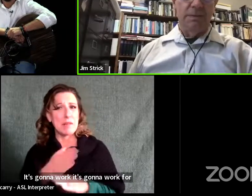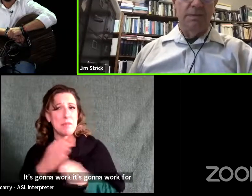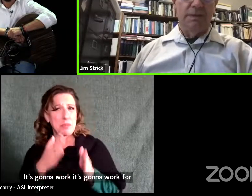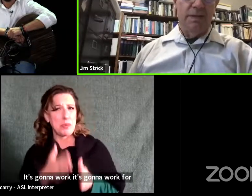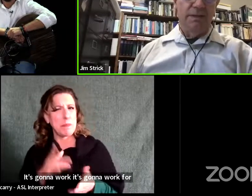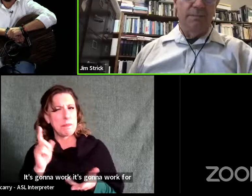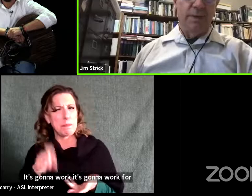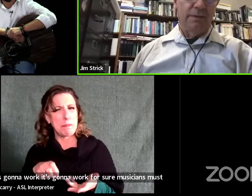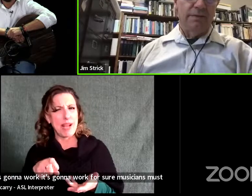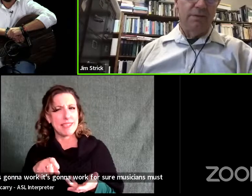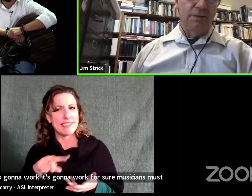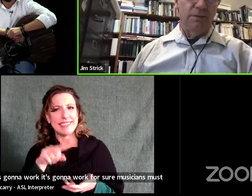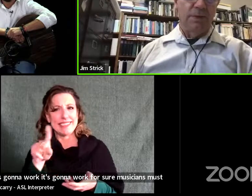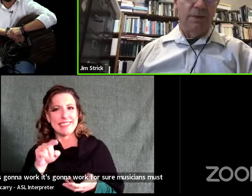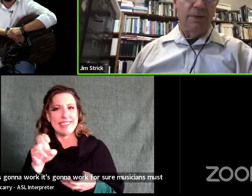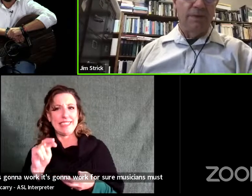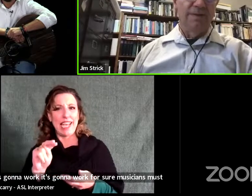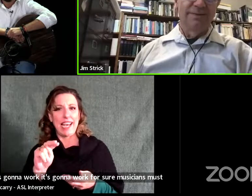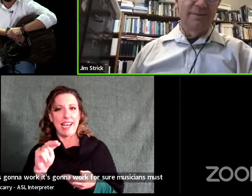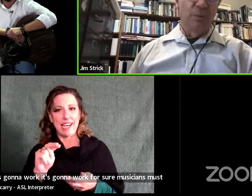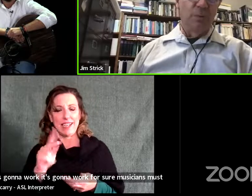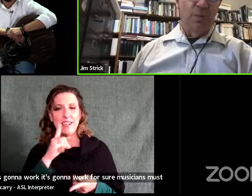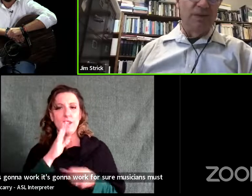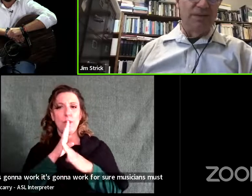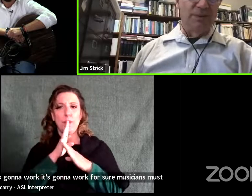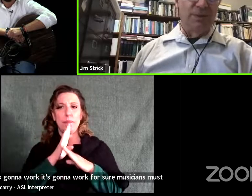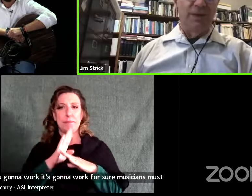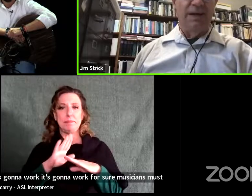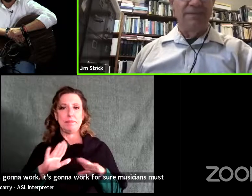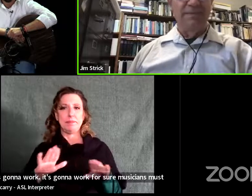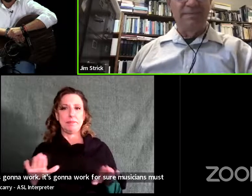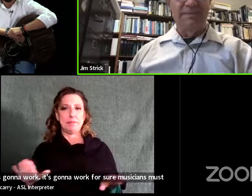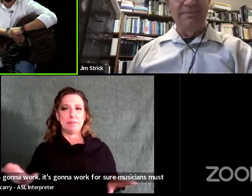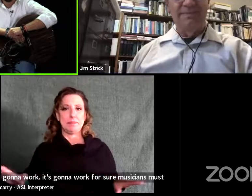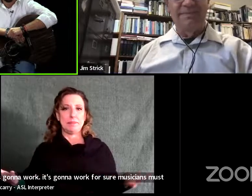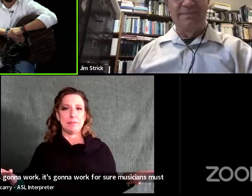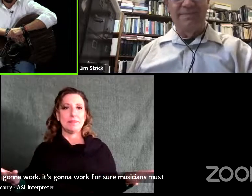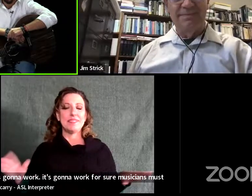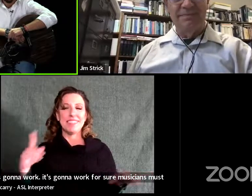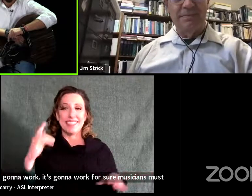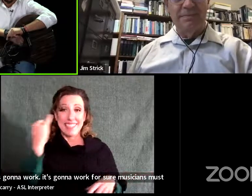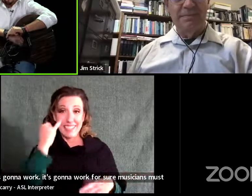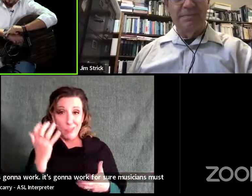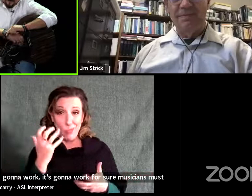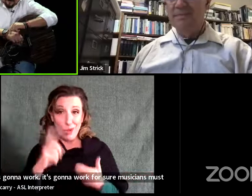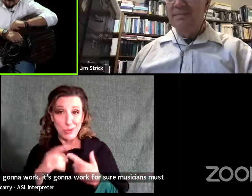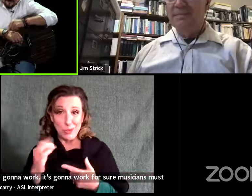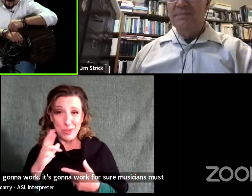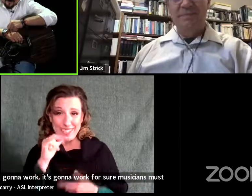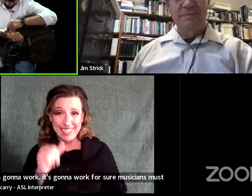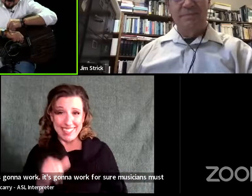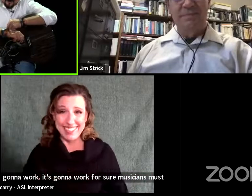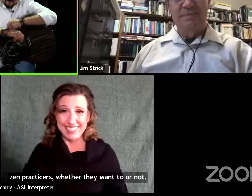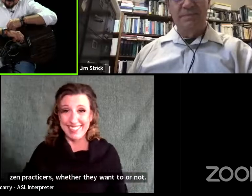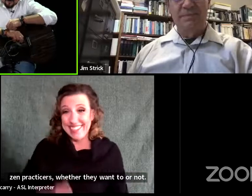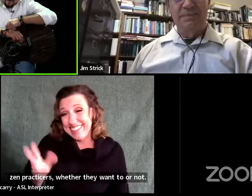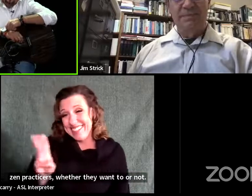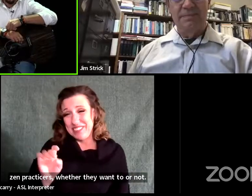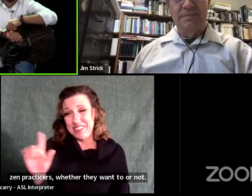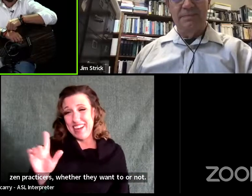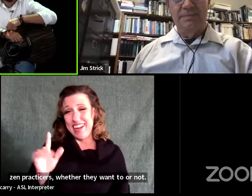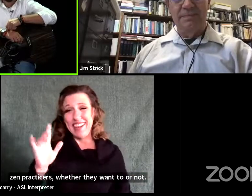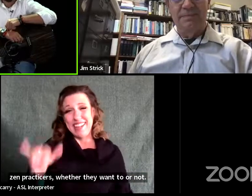be Zen practicers, whether they want to or not. Yeah, well, I think the